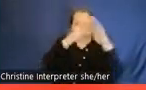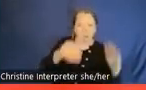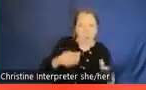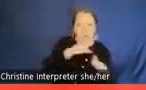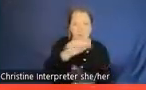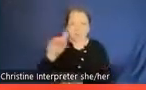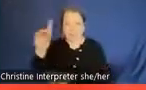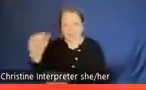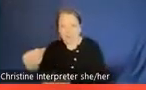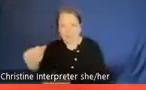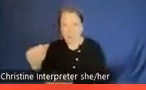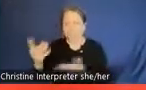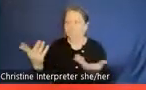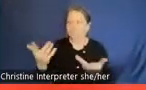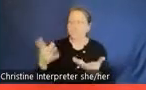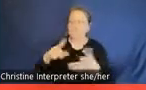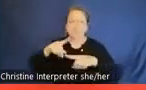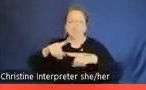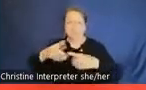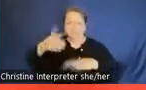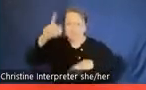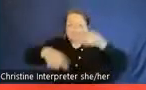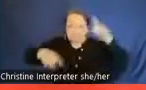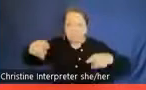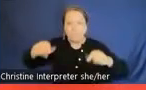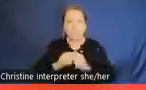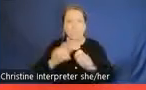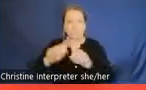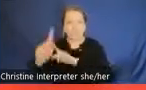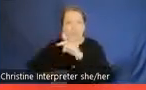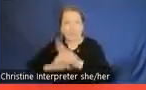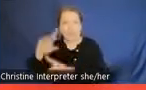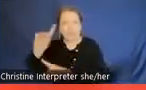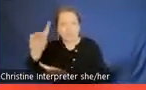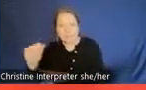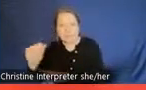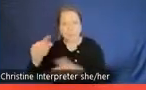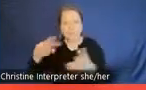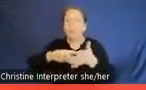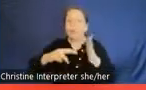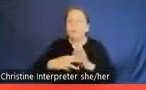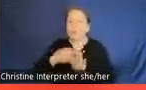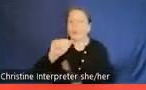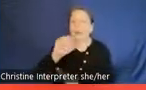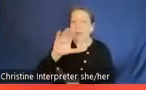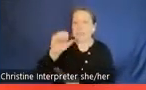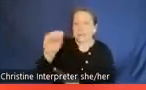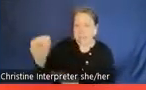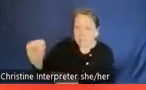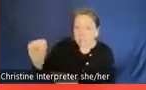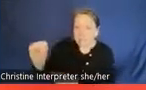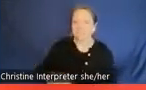different disabilities and the connection to what access means. Back on the 10th anniversary